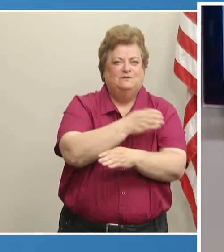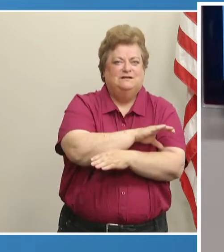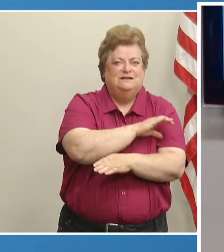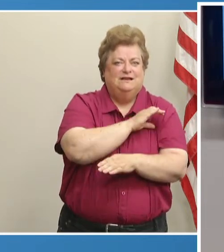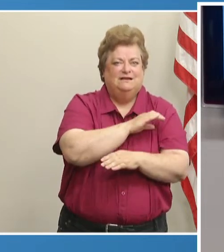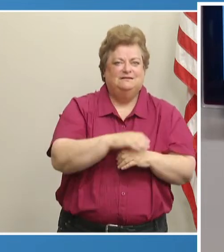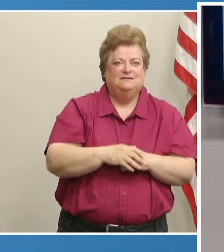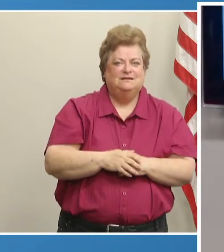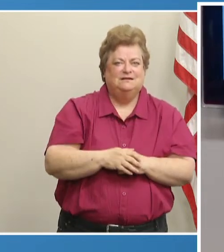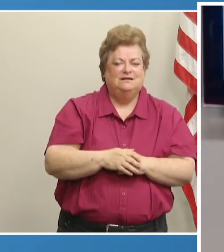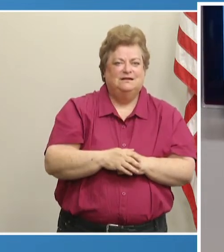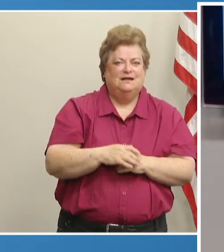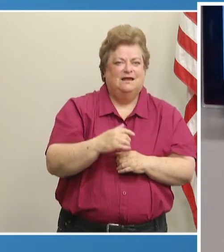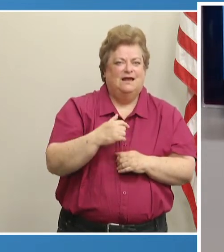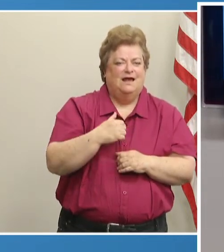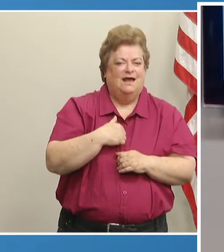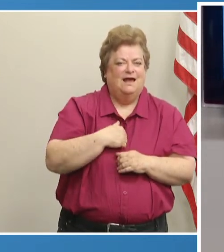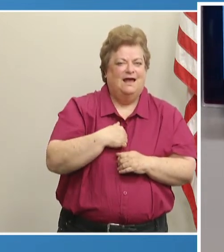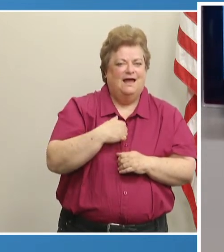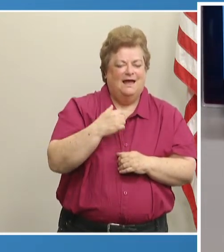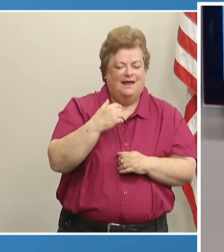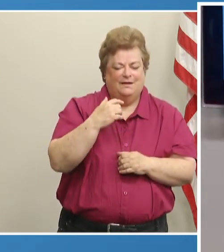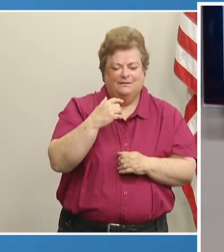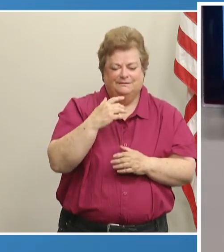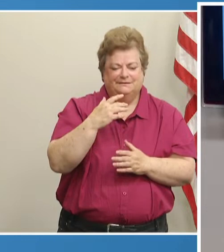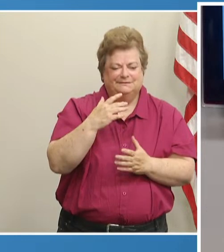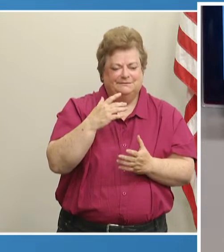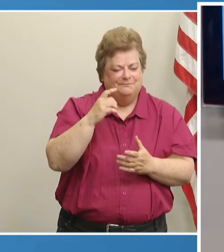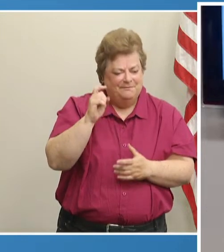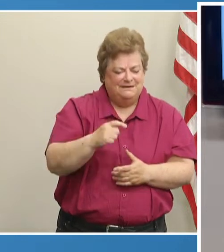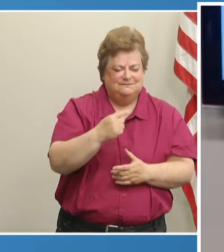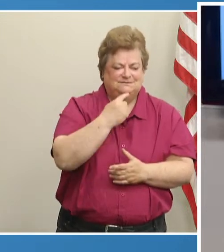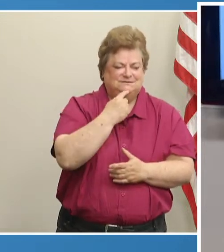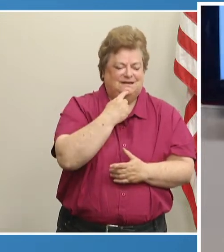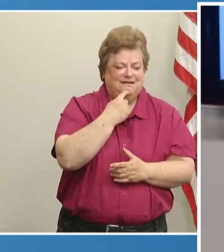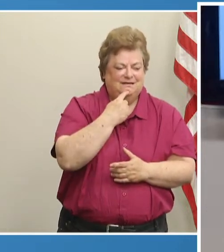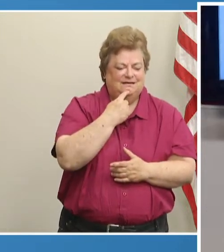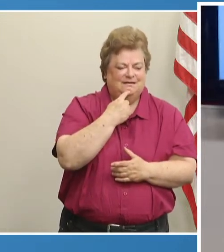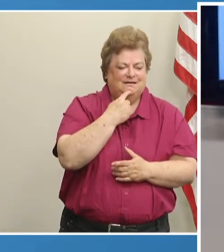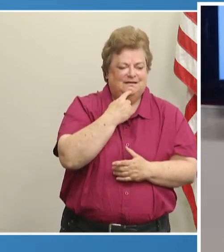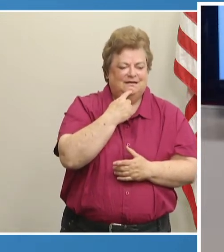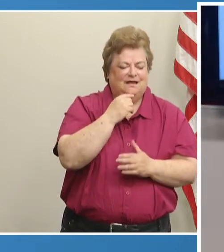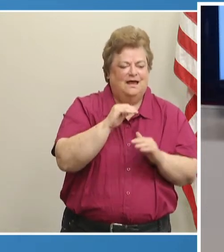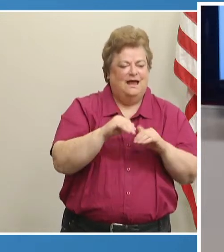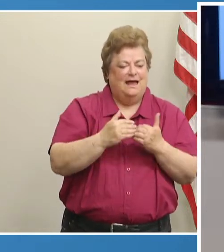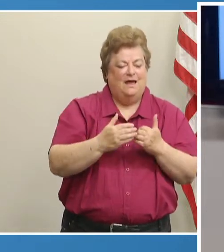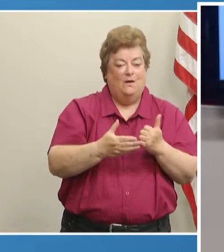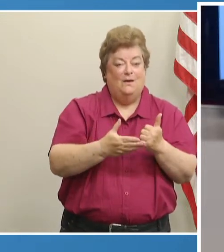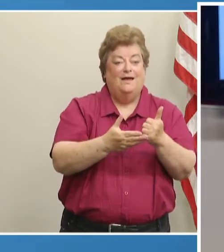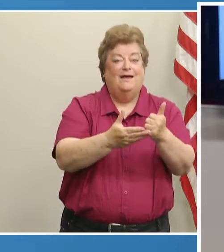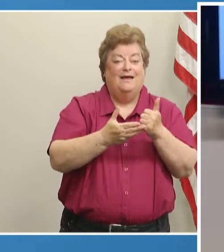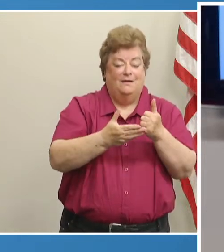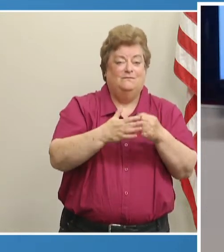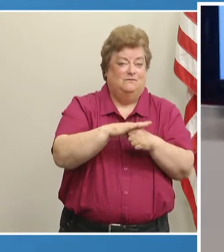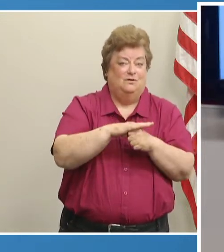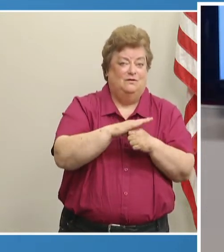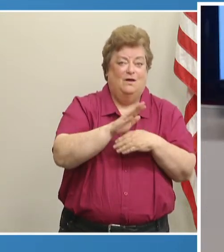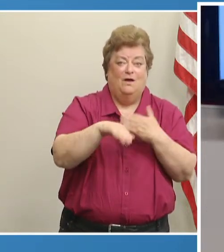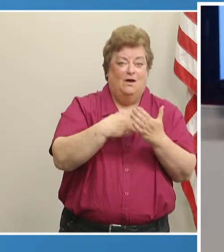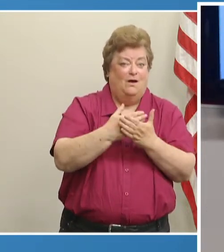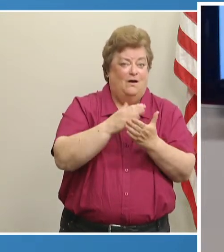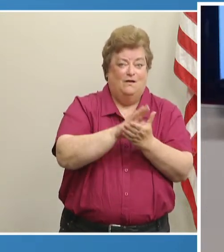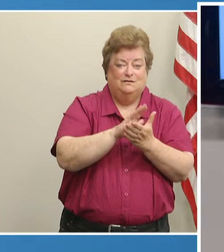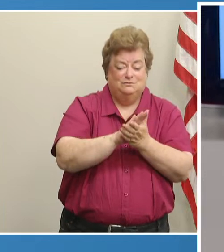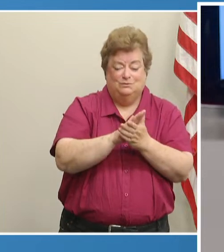I really would be remiss in not remarking on how how helpful all of our schools